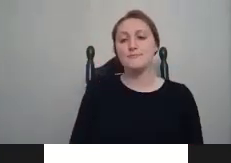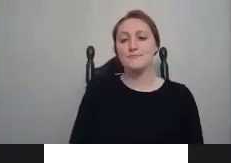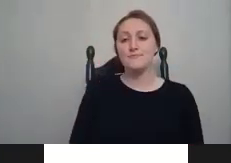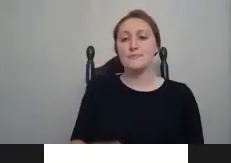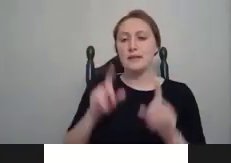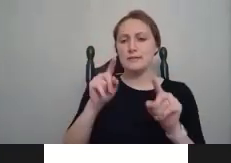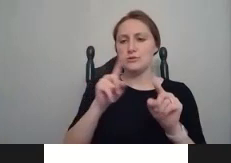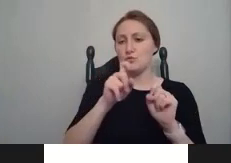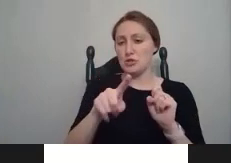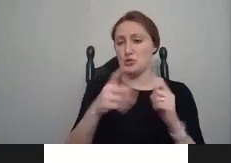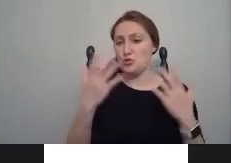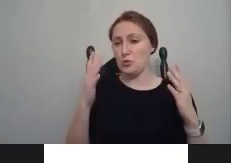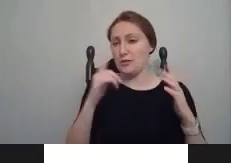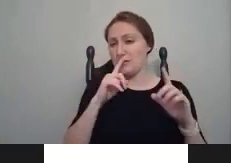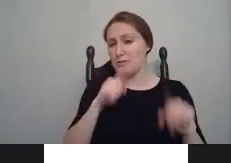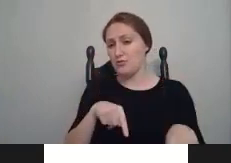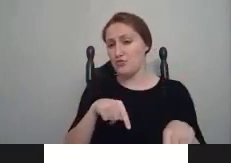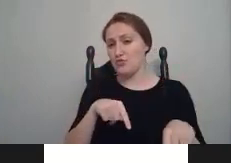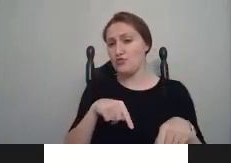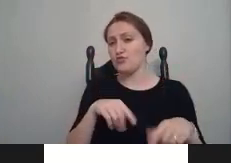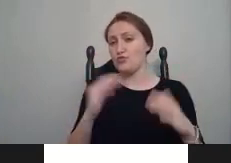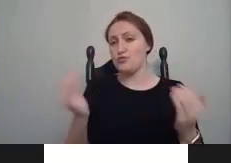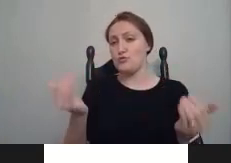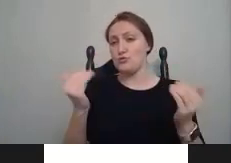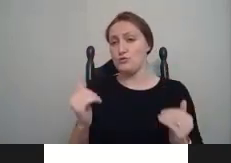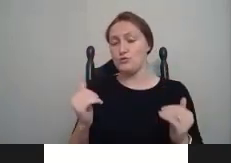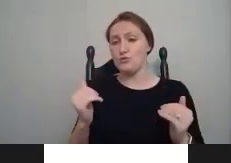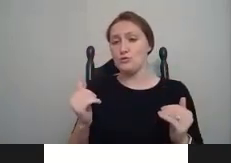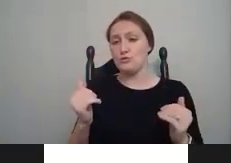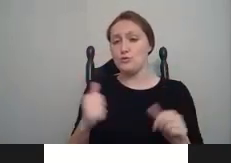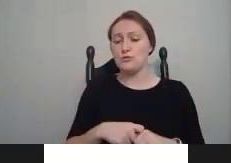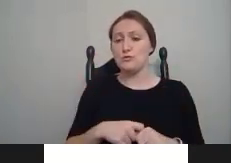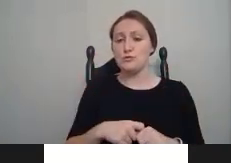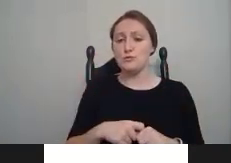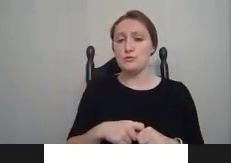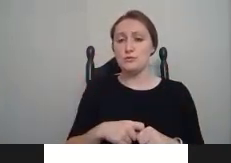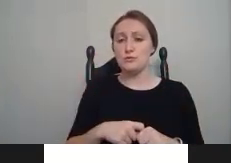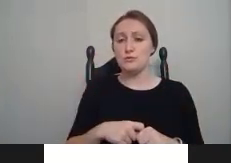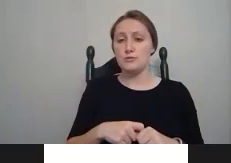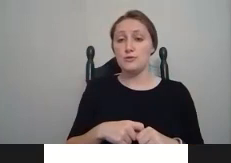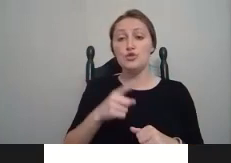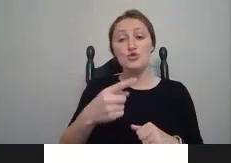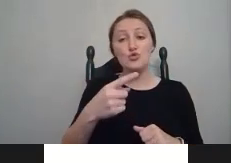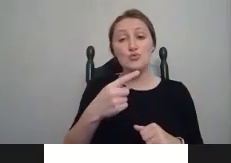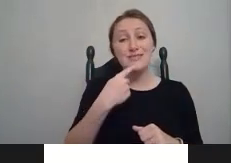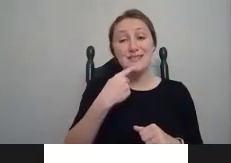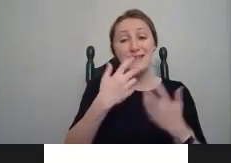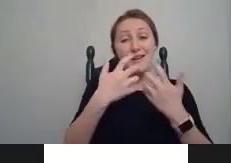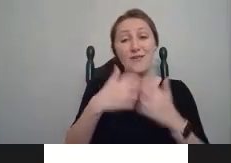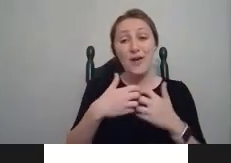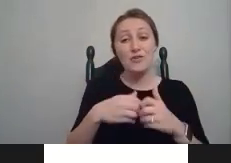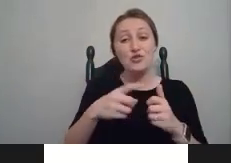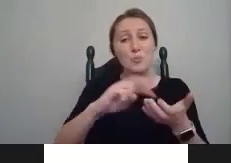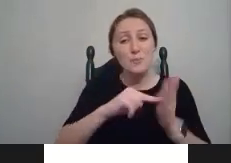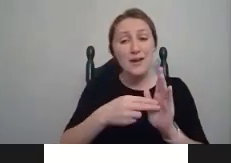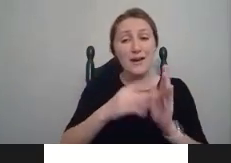think you may have already answered that about attendance. When you say devices, do you mean iPads